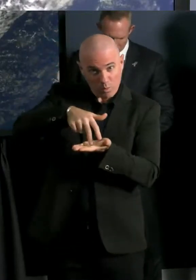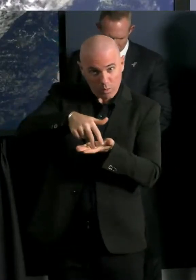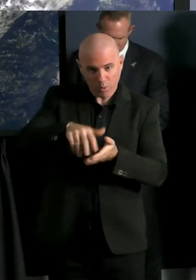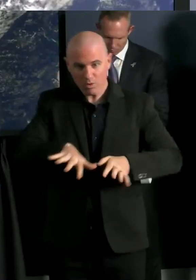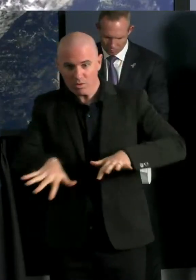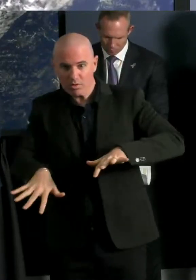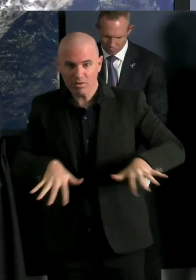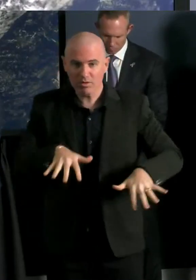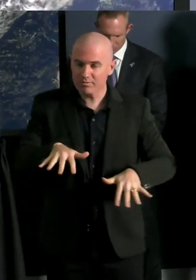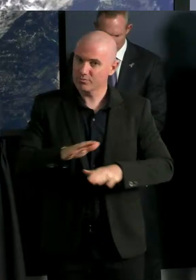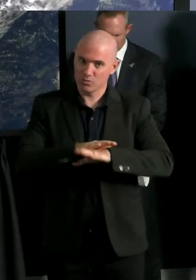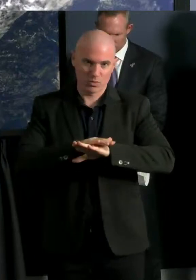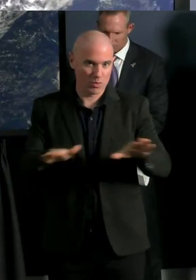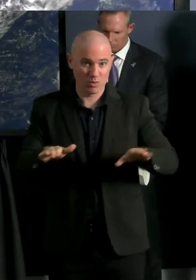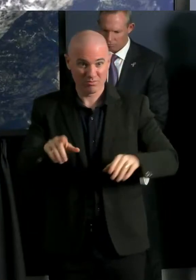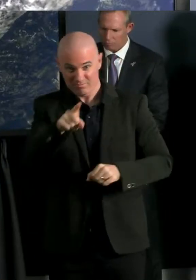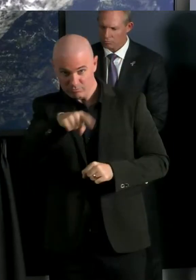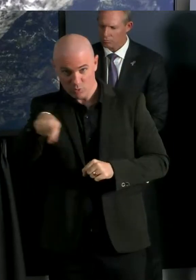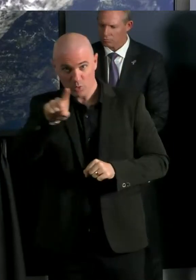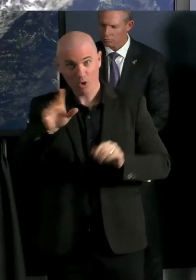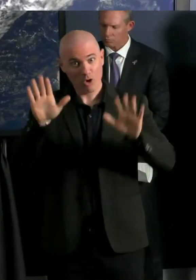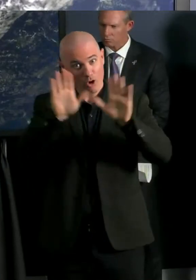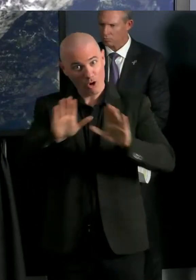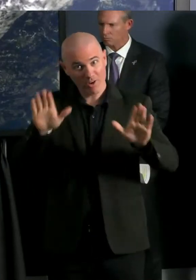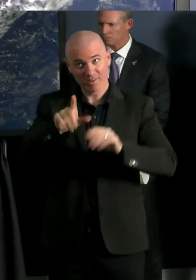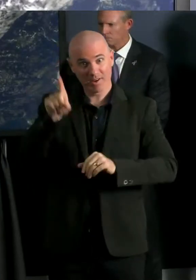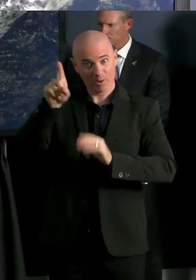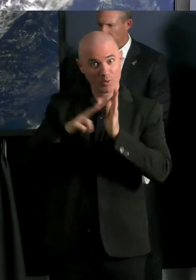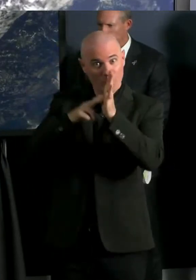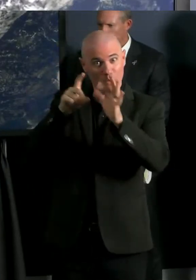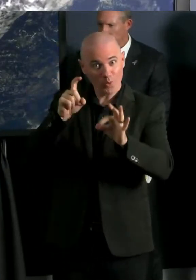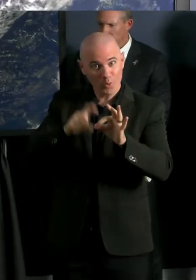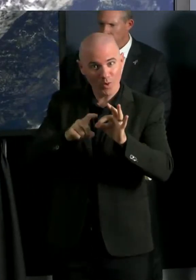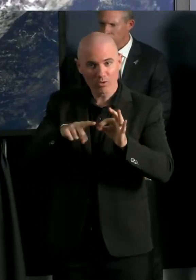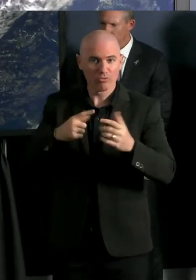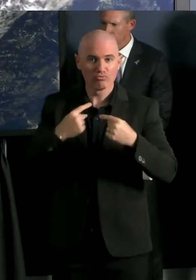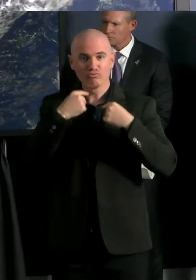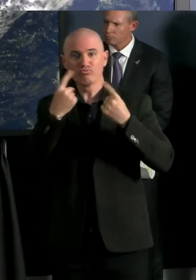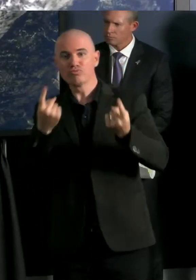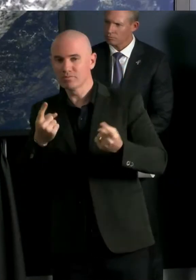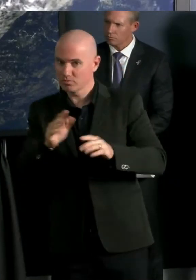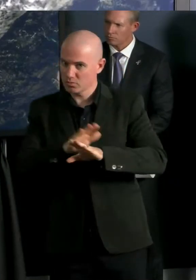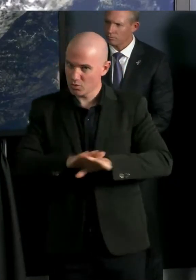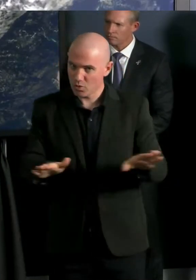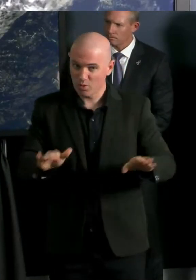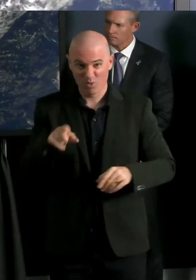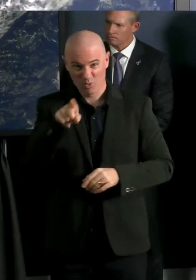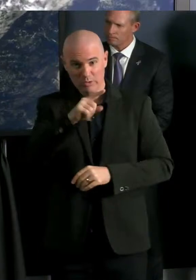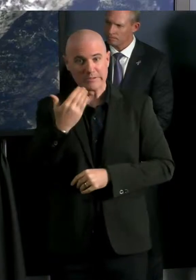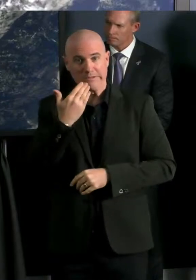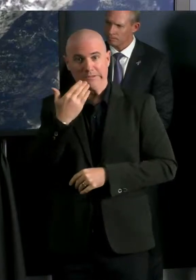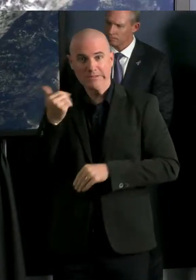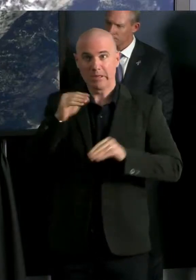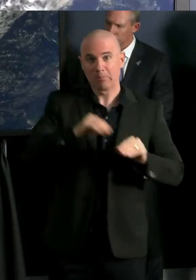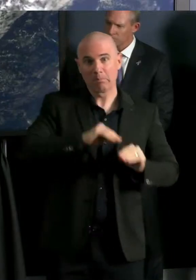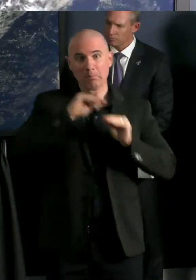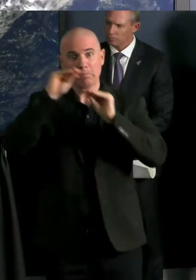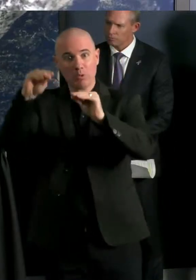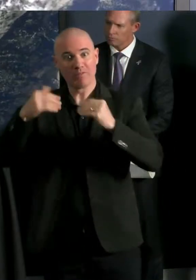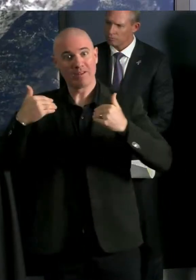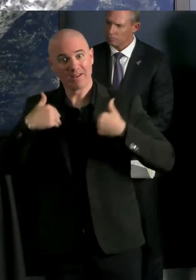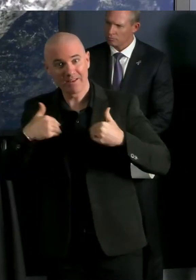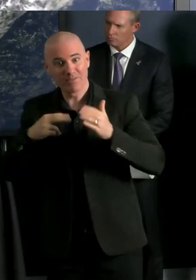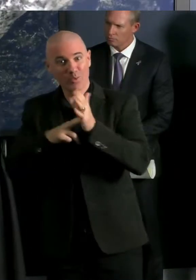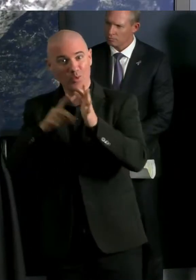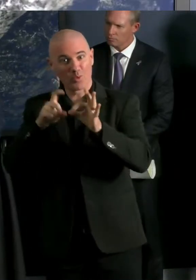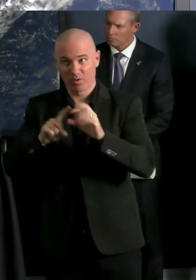on holidays. New people have moved into the area. Please listen to the warnings and listen to authorities.